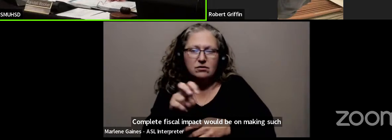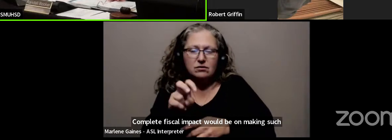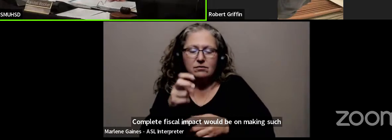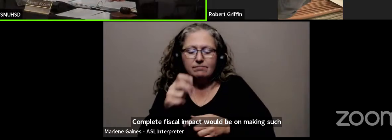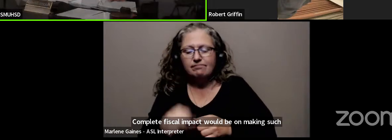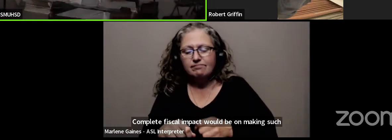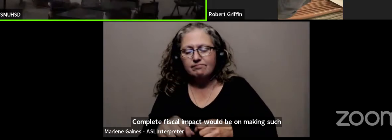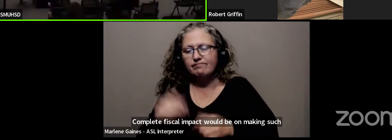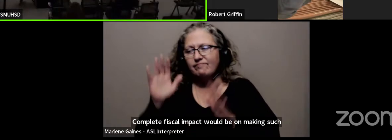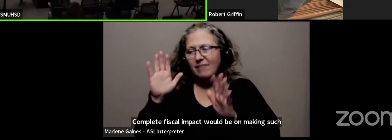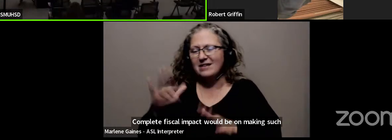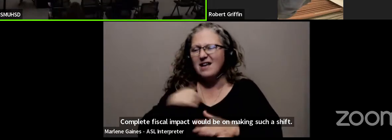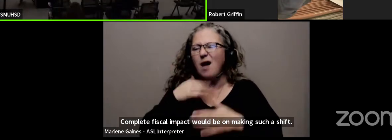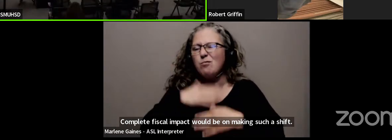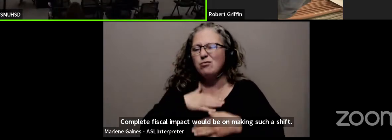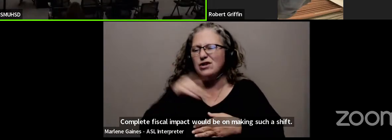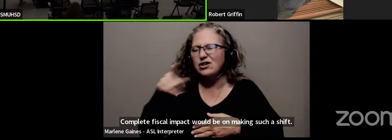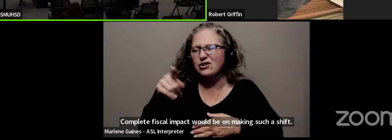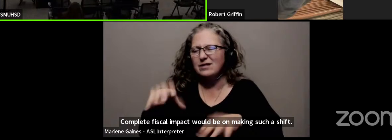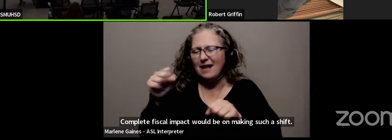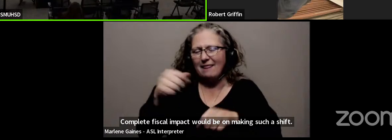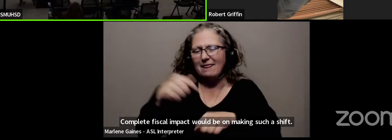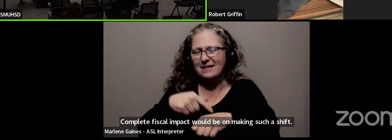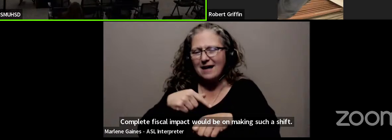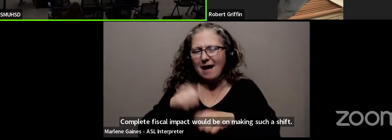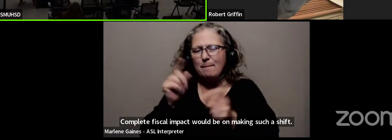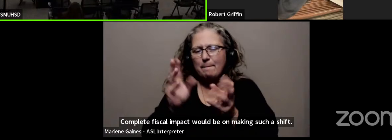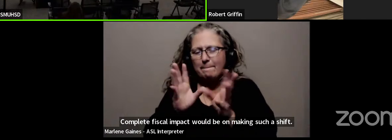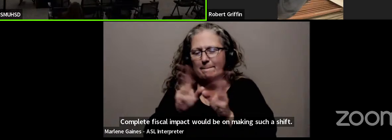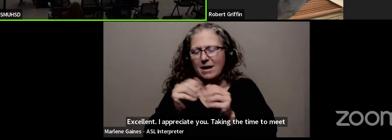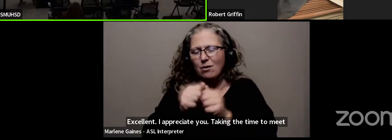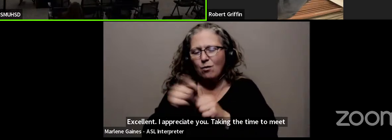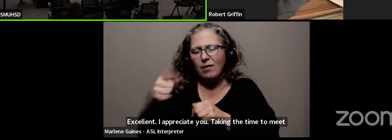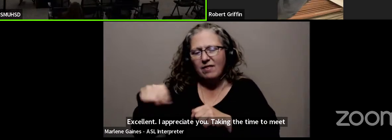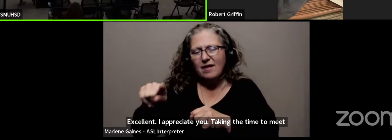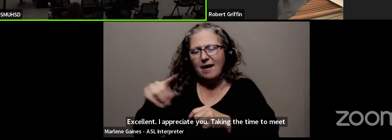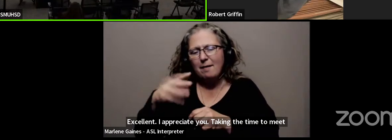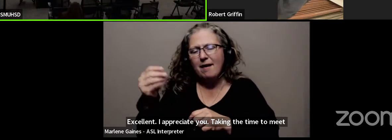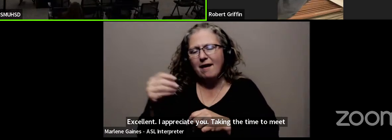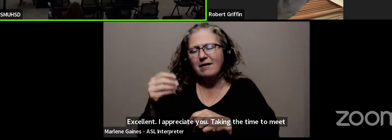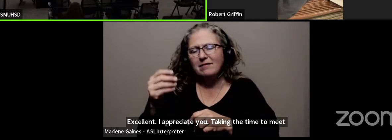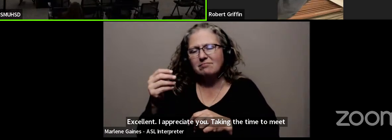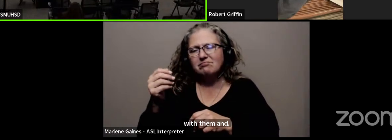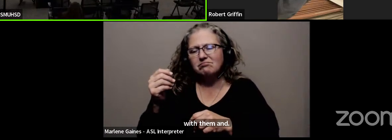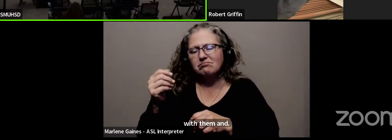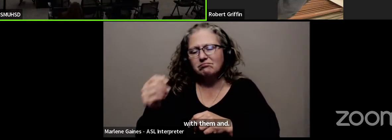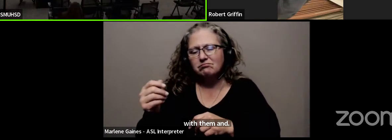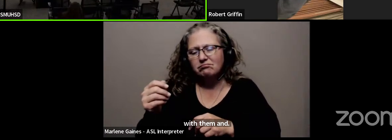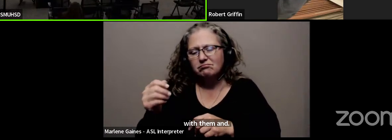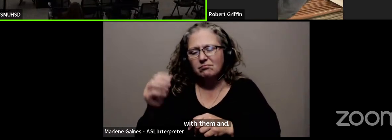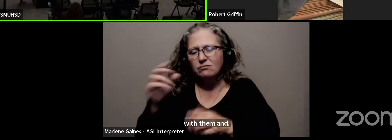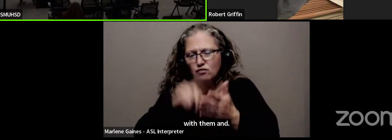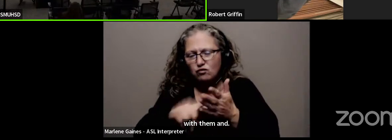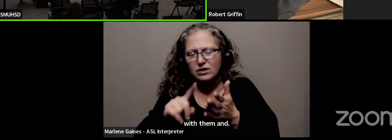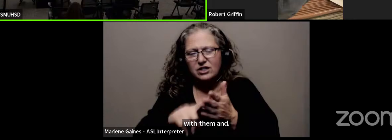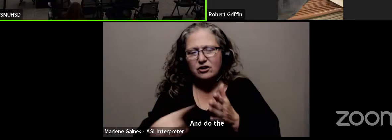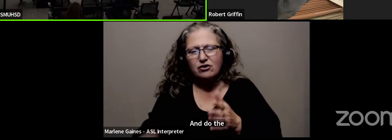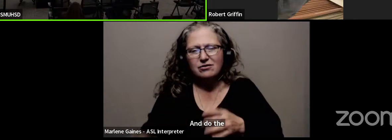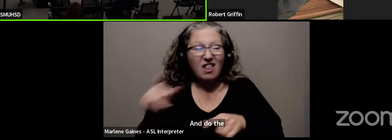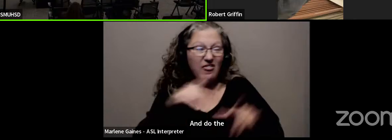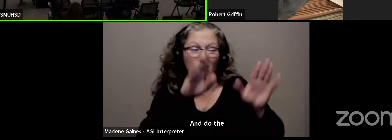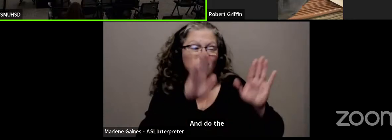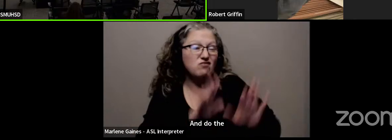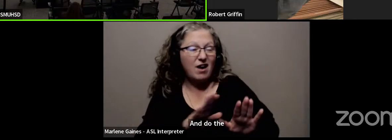Excellent. I appreciate you taking the time to meet with them and do the research. Yeah, they were